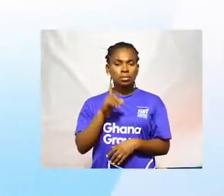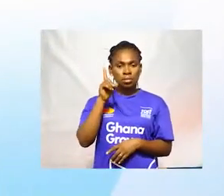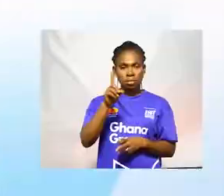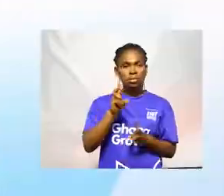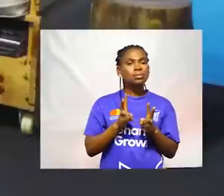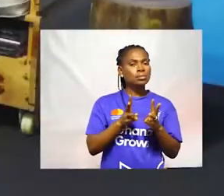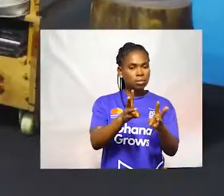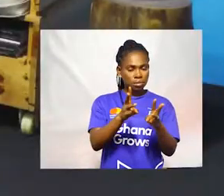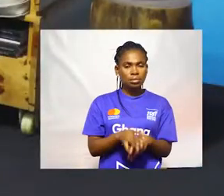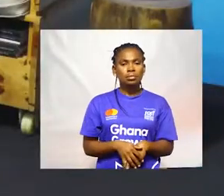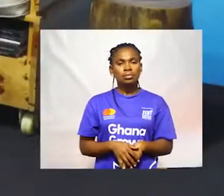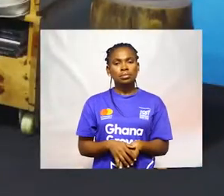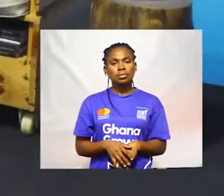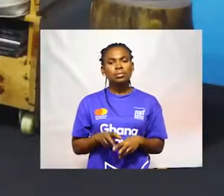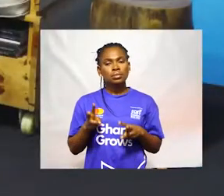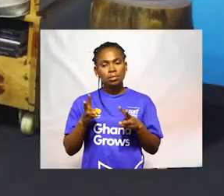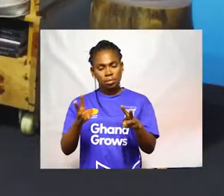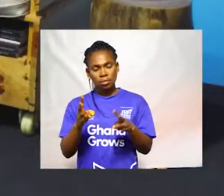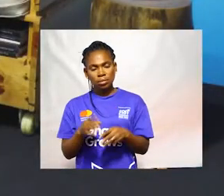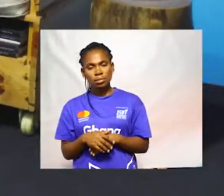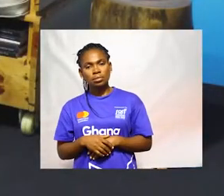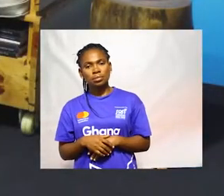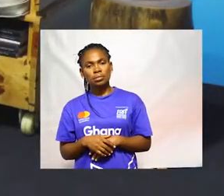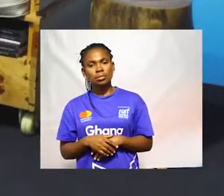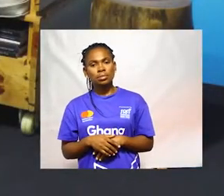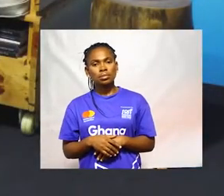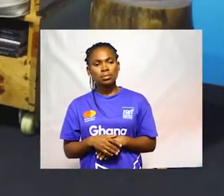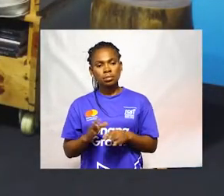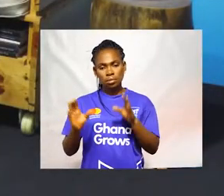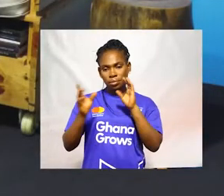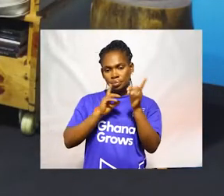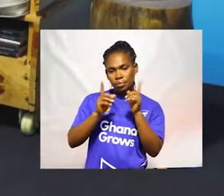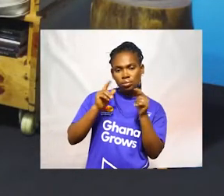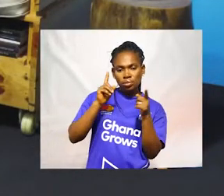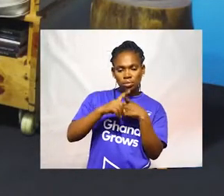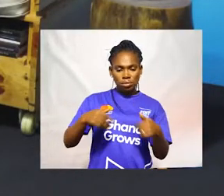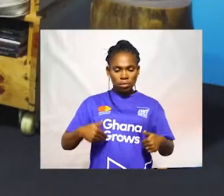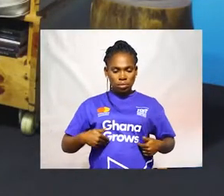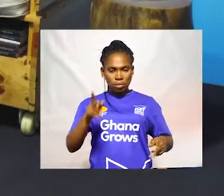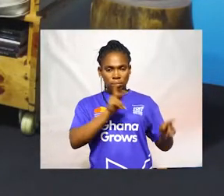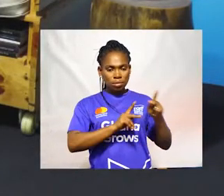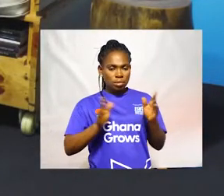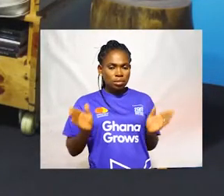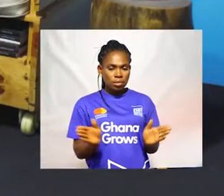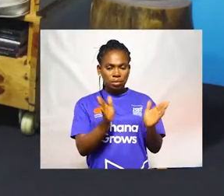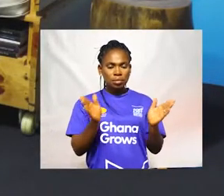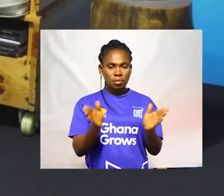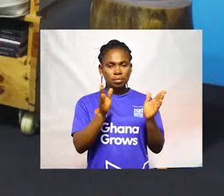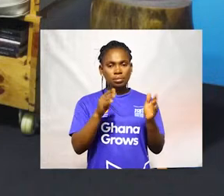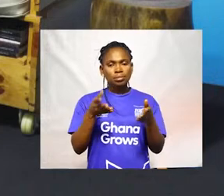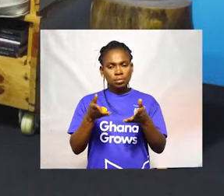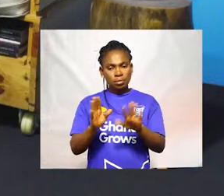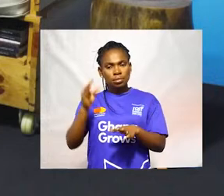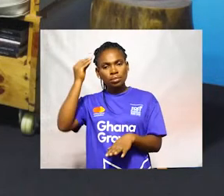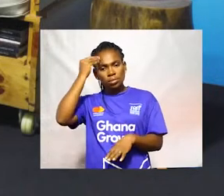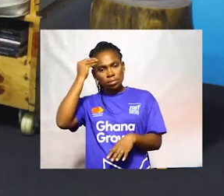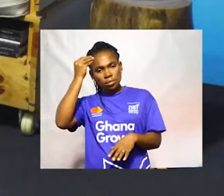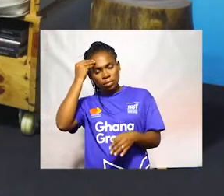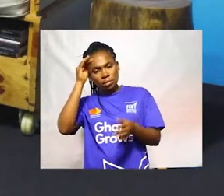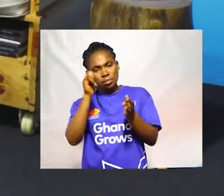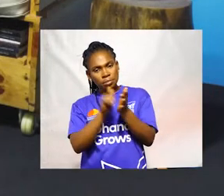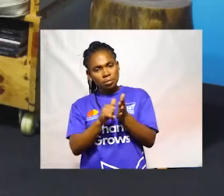ways. It's the way to go about it. Speaking to young people, encouraging them, letting them know